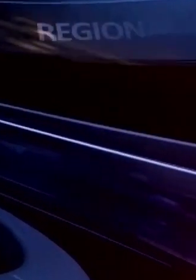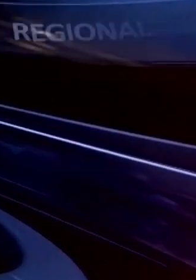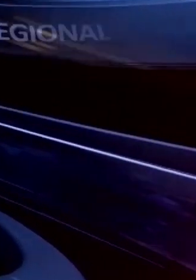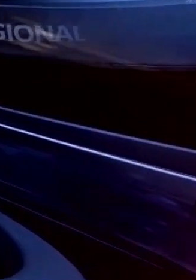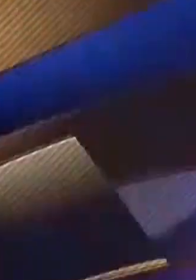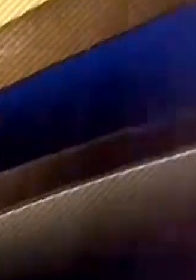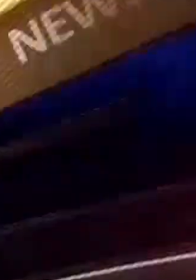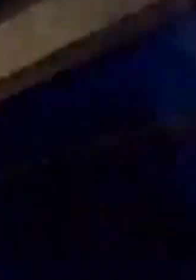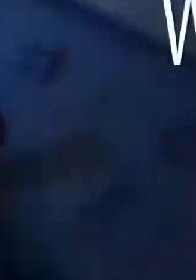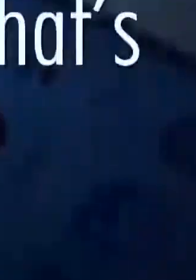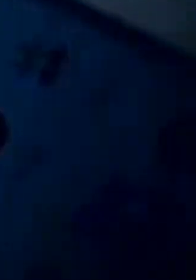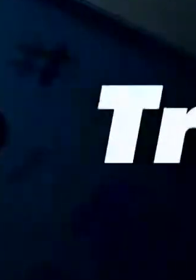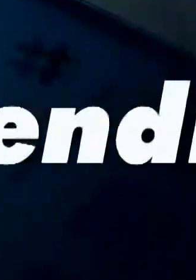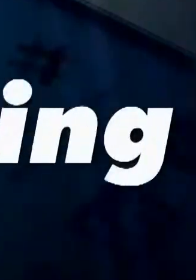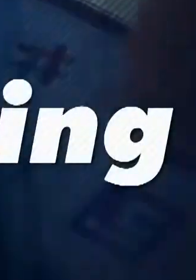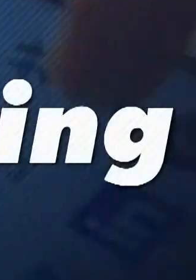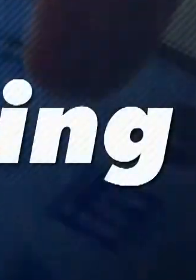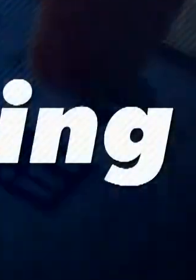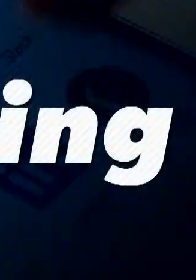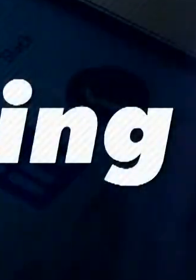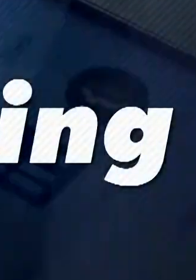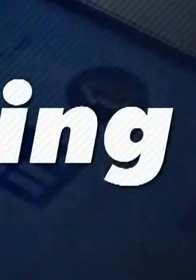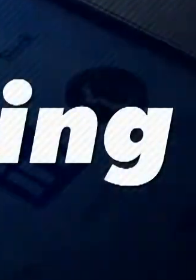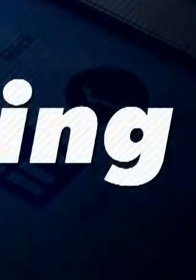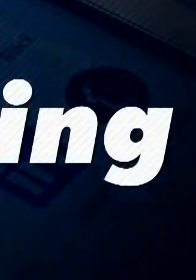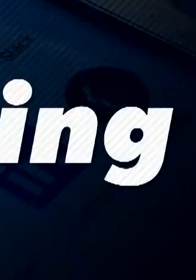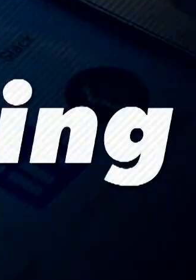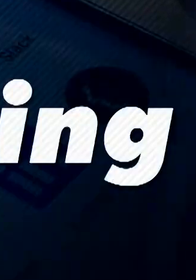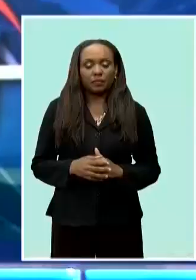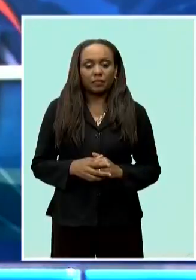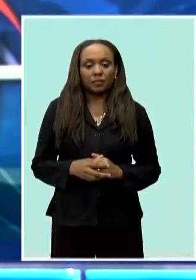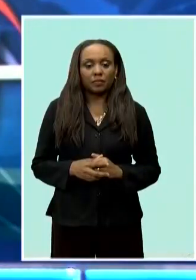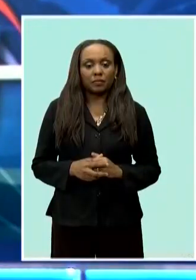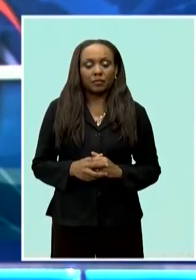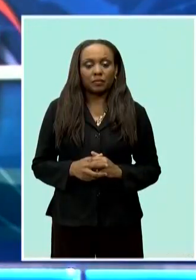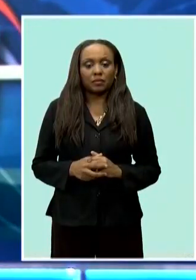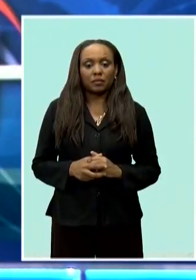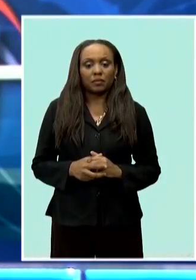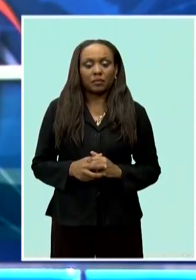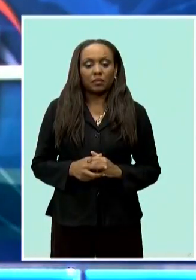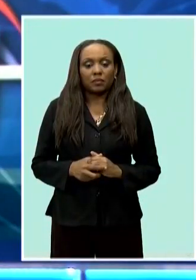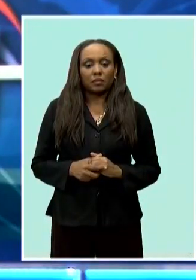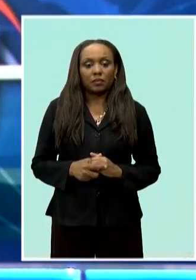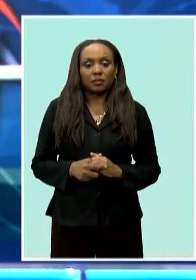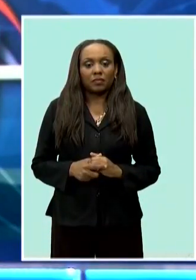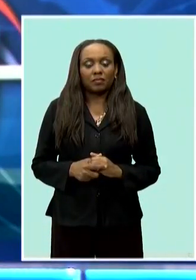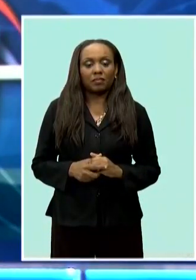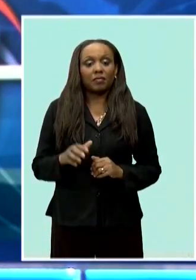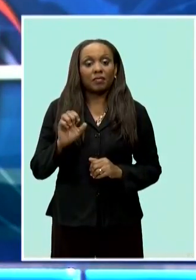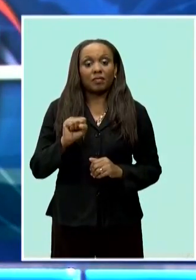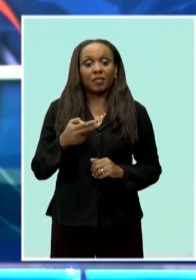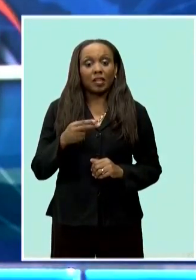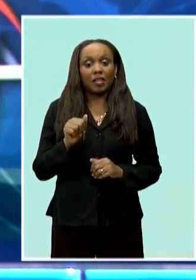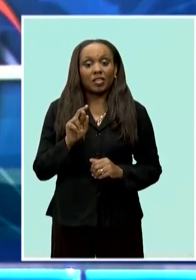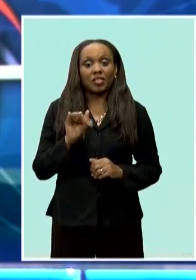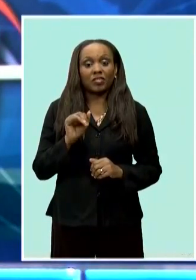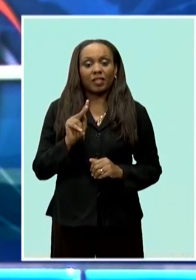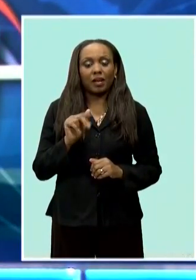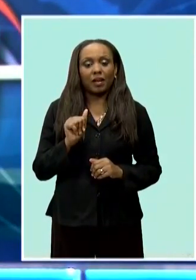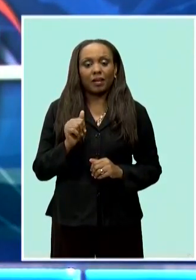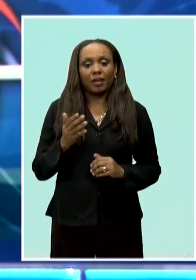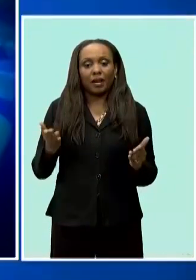day. A lot of people like to enter the tuna, but the mackerel is kind of not moving that fast, but people prefer these